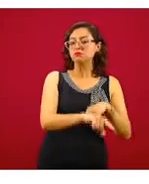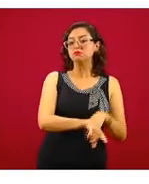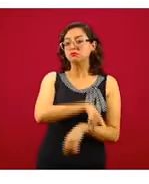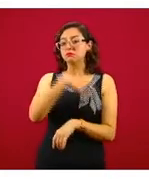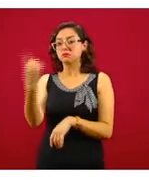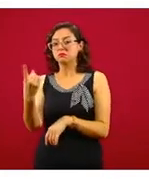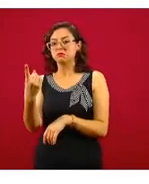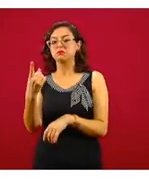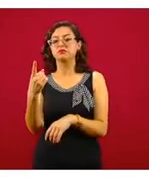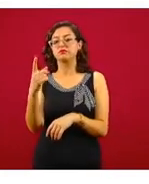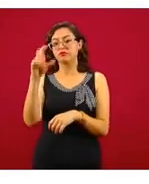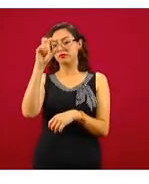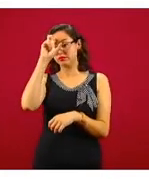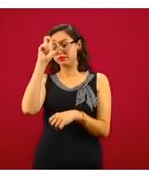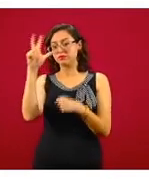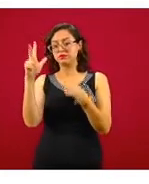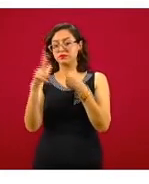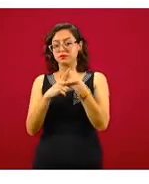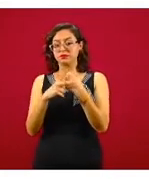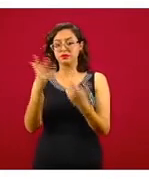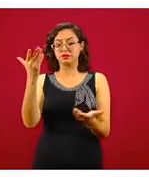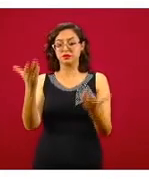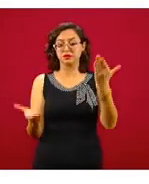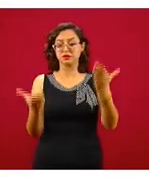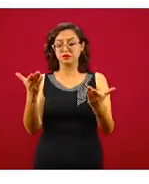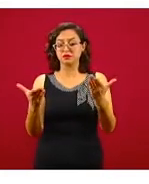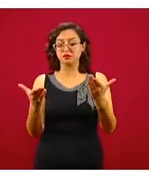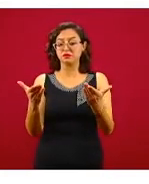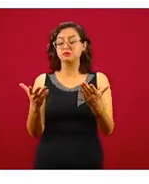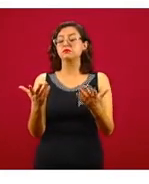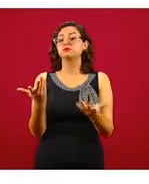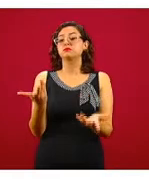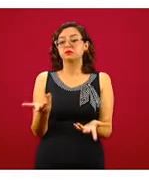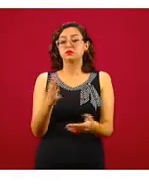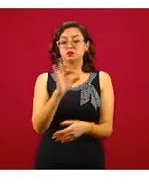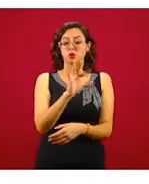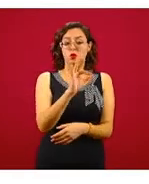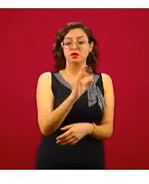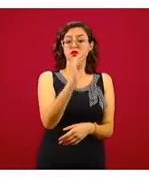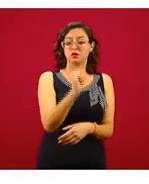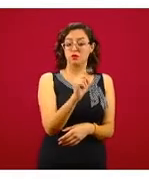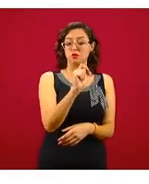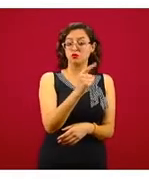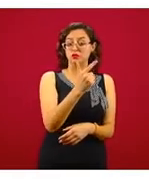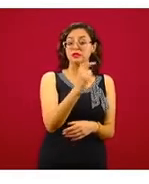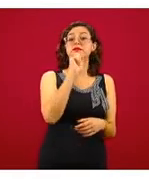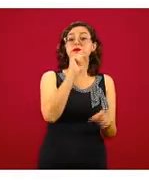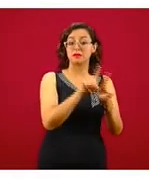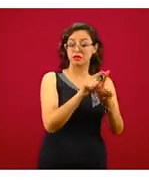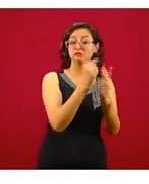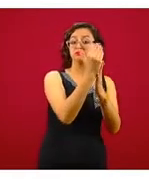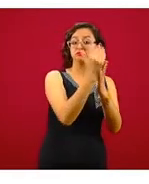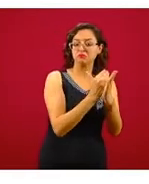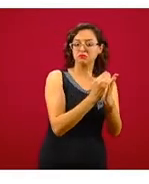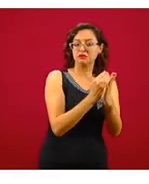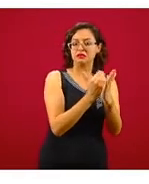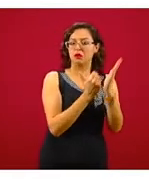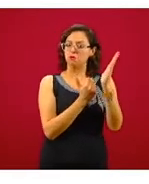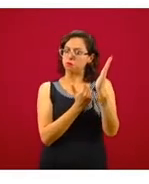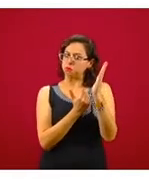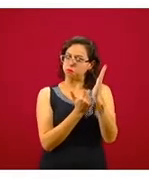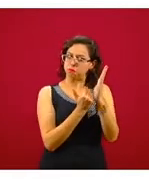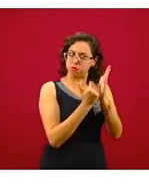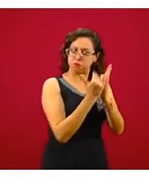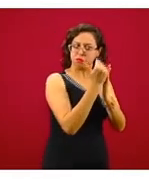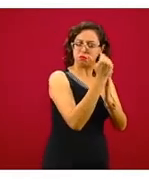reducción the interesante en highest la proporción overrepresentation in de this casos en las chart with Américas, 49.7, 49.7%. cuando ya nos habíamos estado acercando a